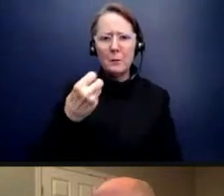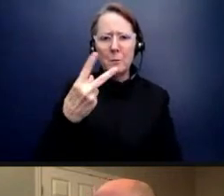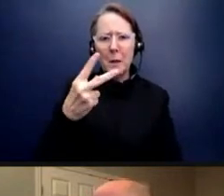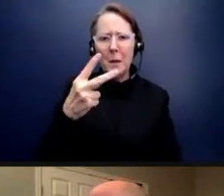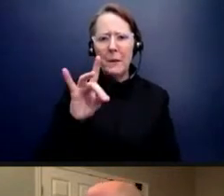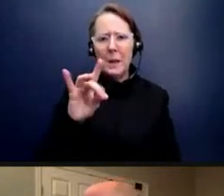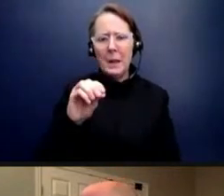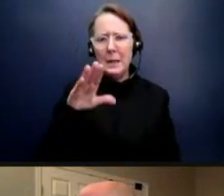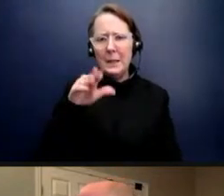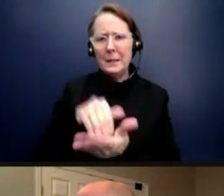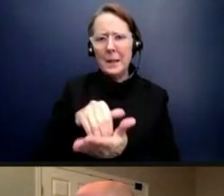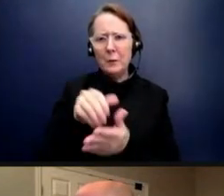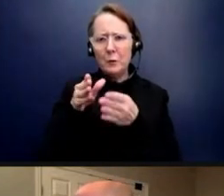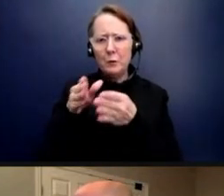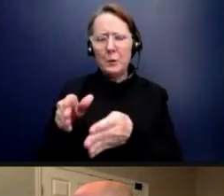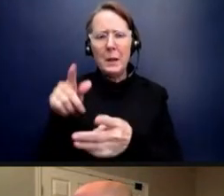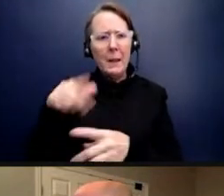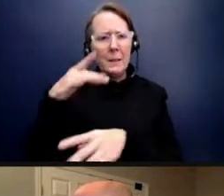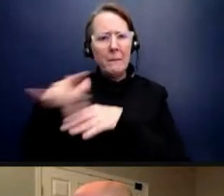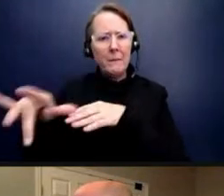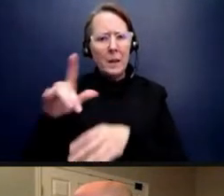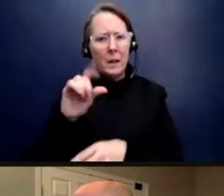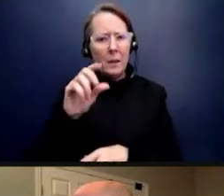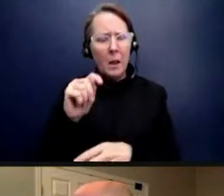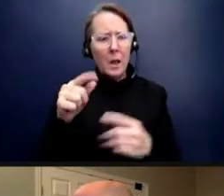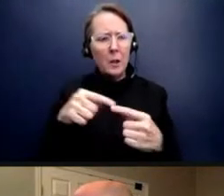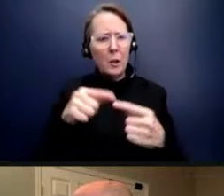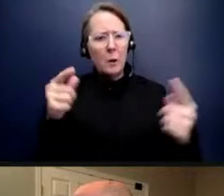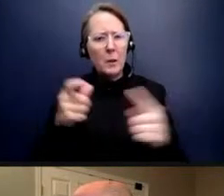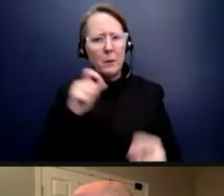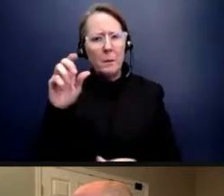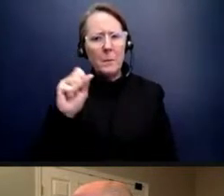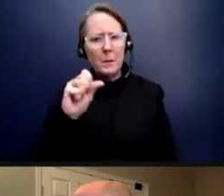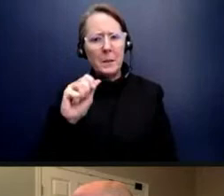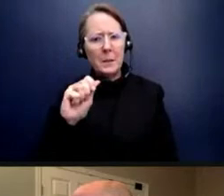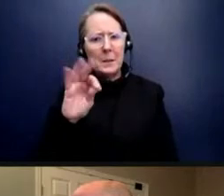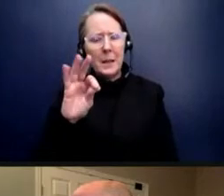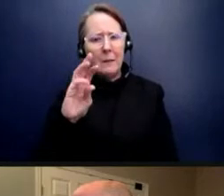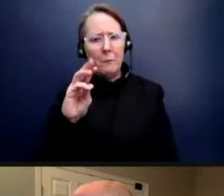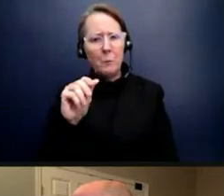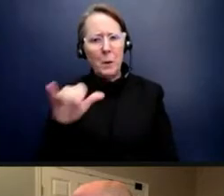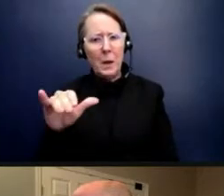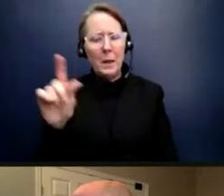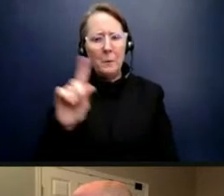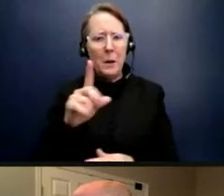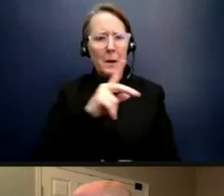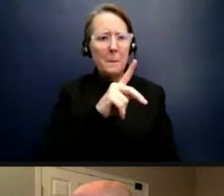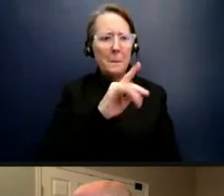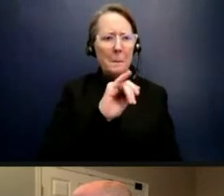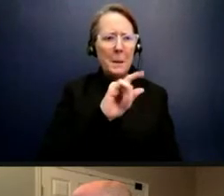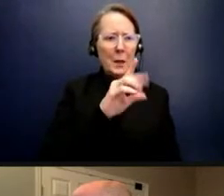is the vacant lot across from the Safeway where the Pietro Belluschi building used to be?